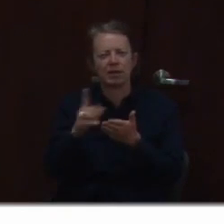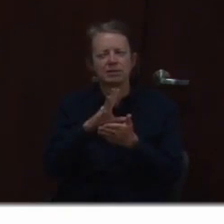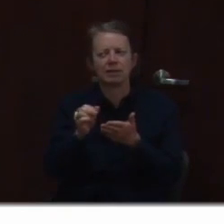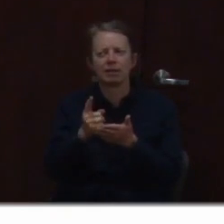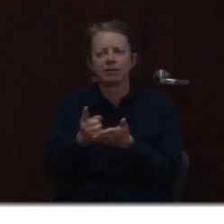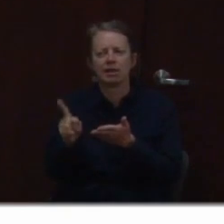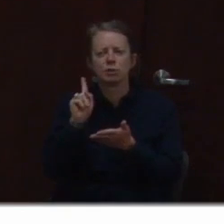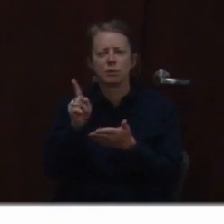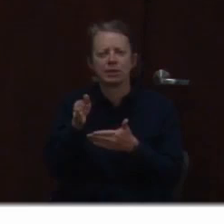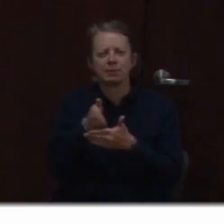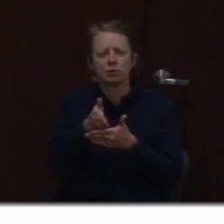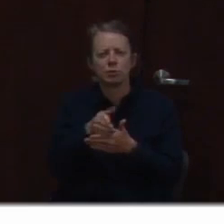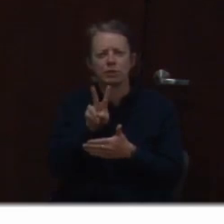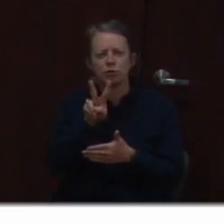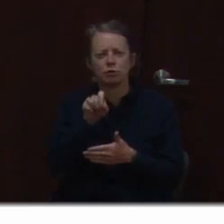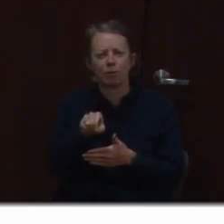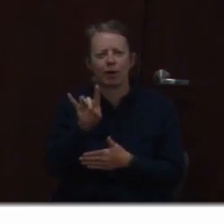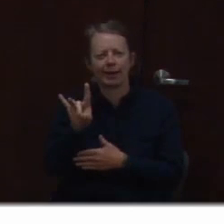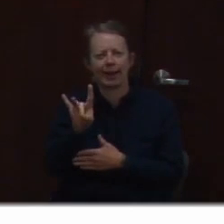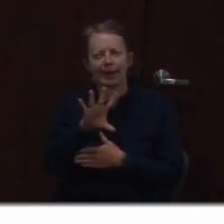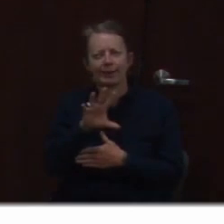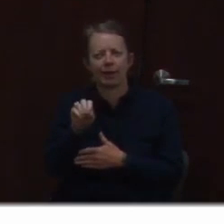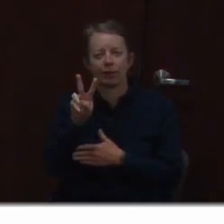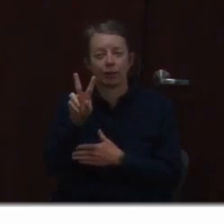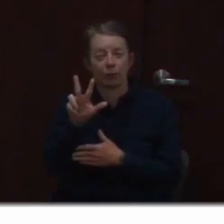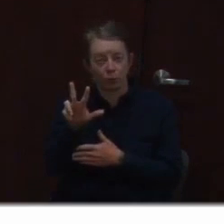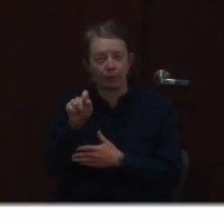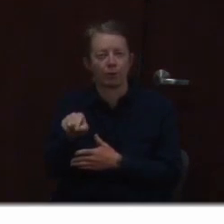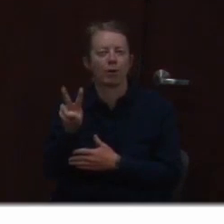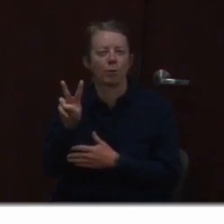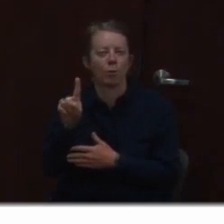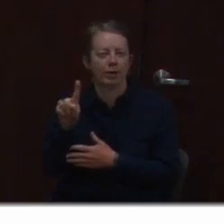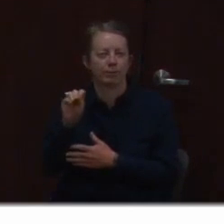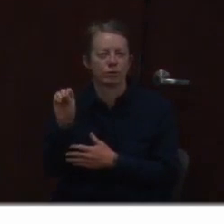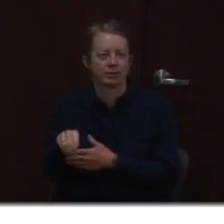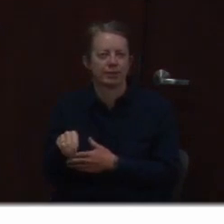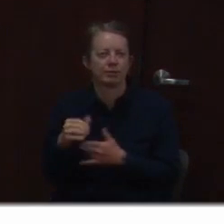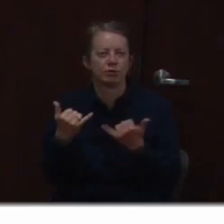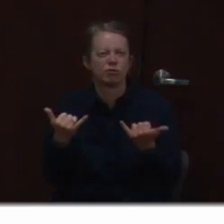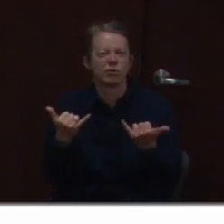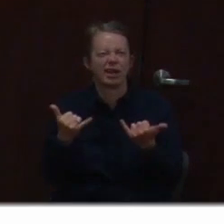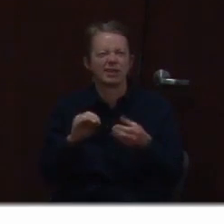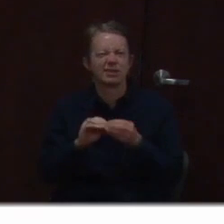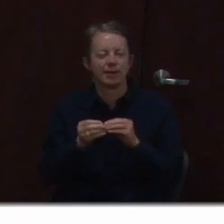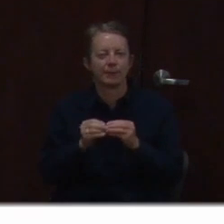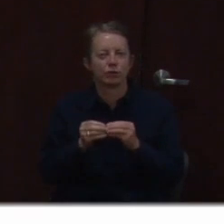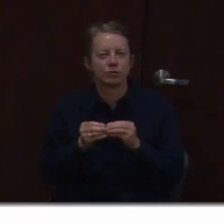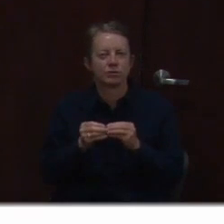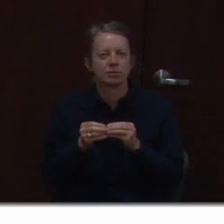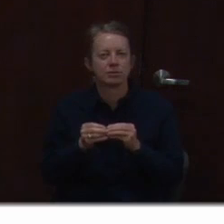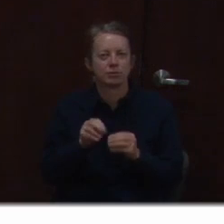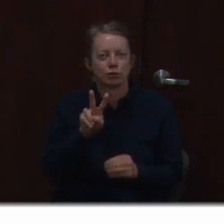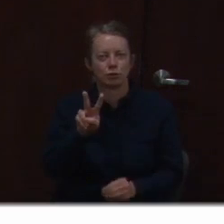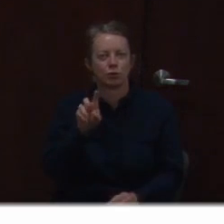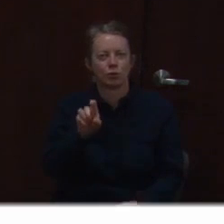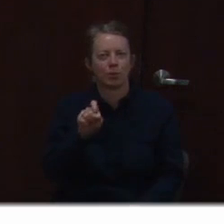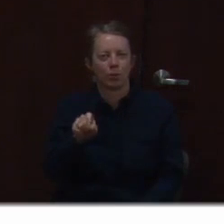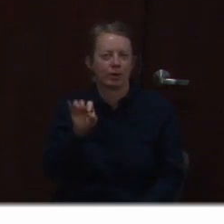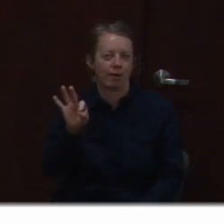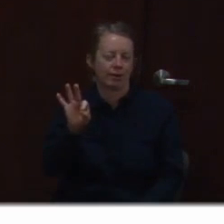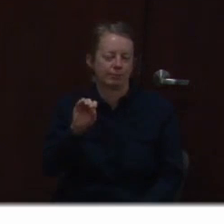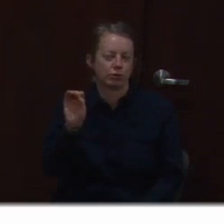between 2.8% and 3.1%. Today's value is